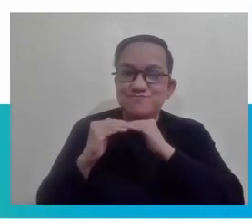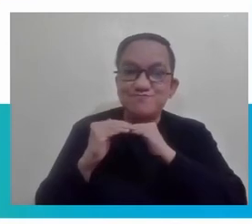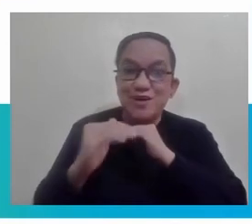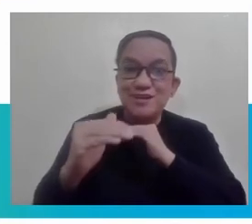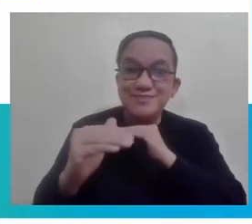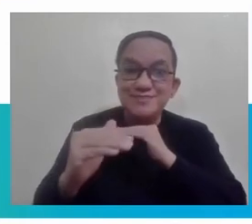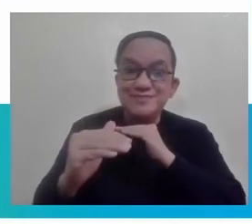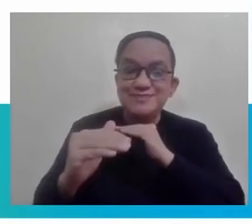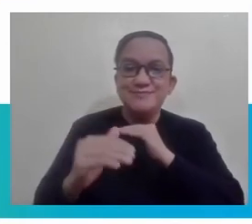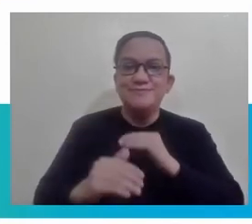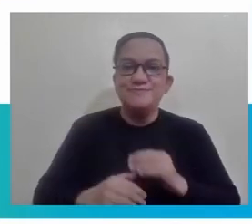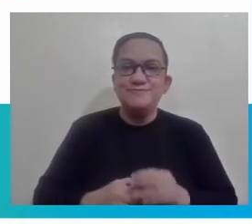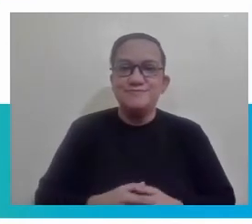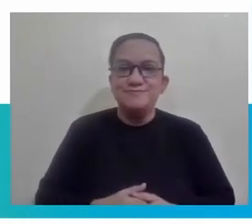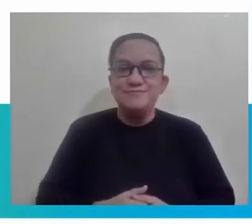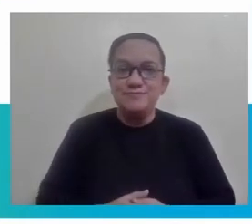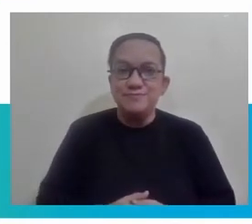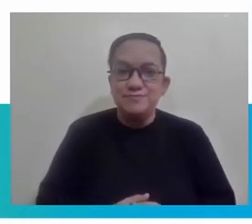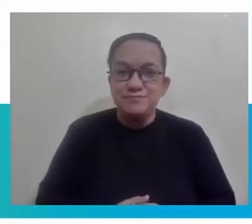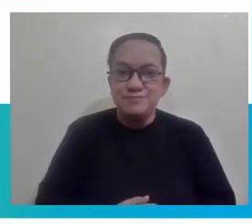more sort of clear.